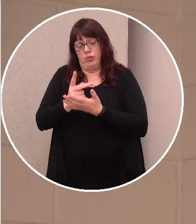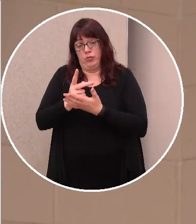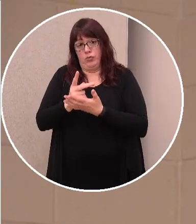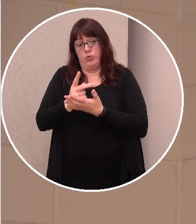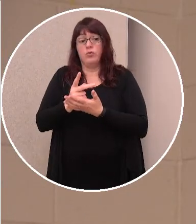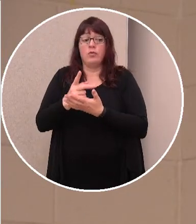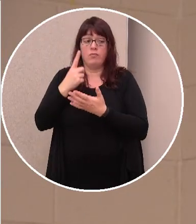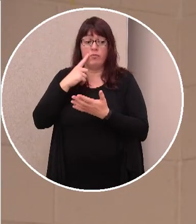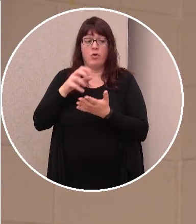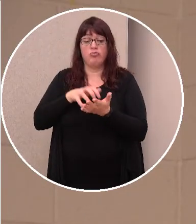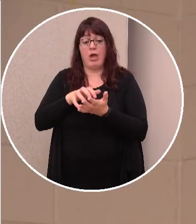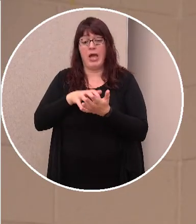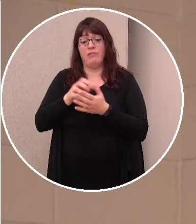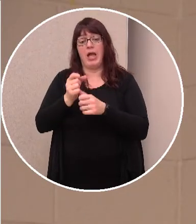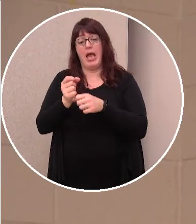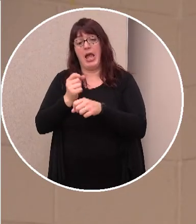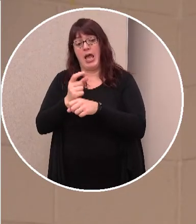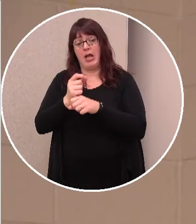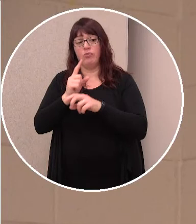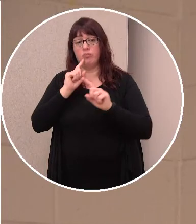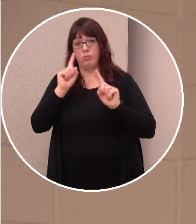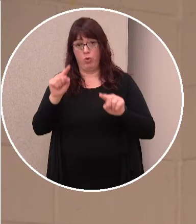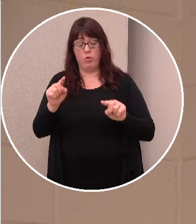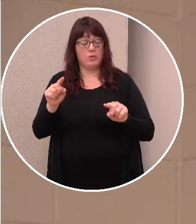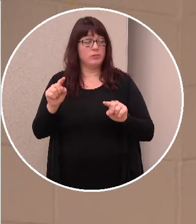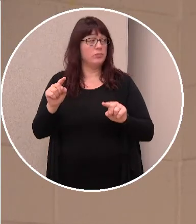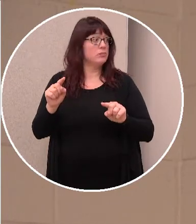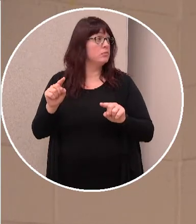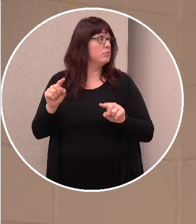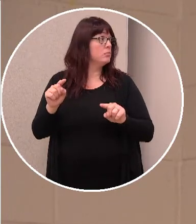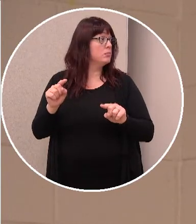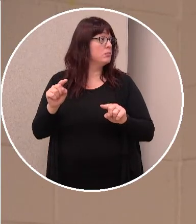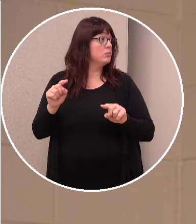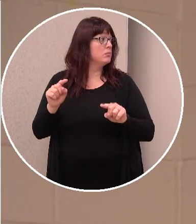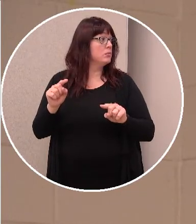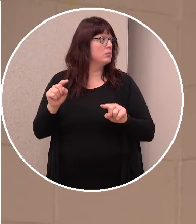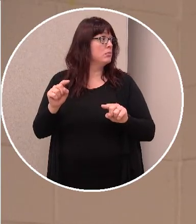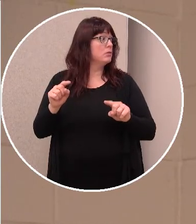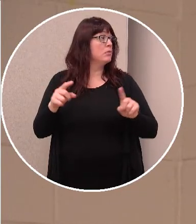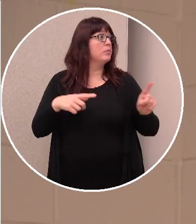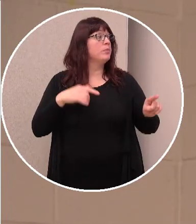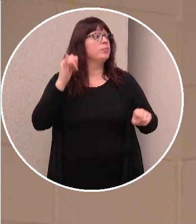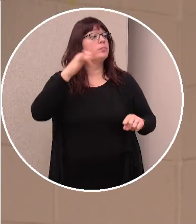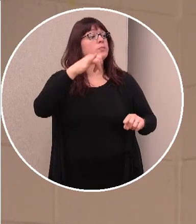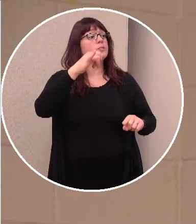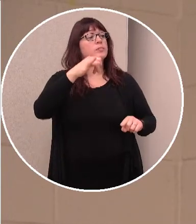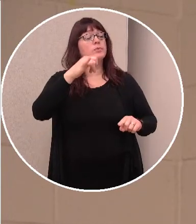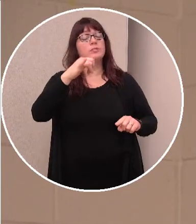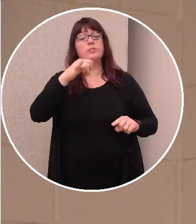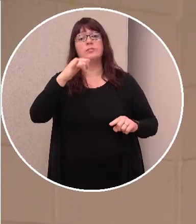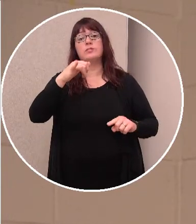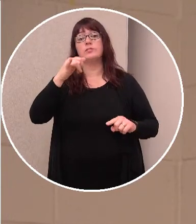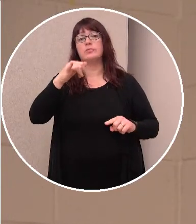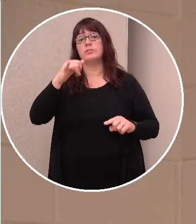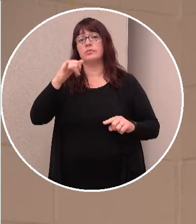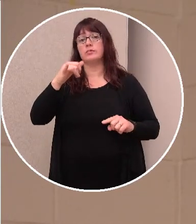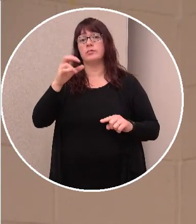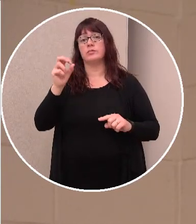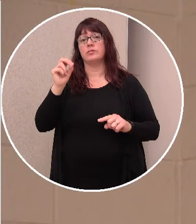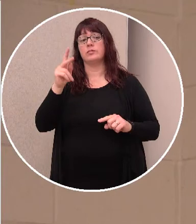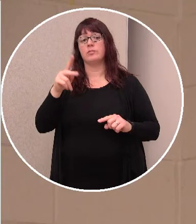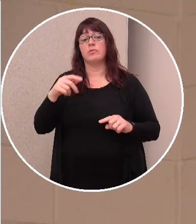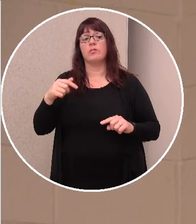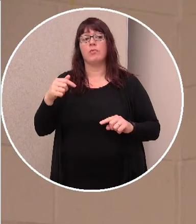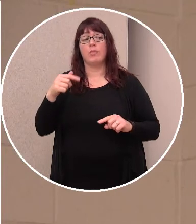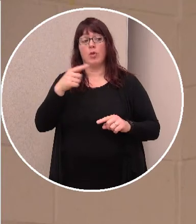the draft annual report. Okay, so we've obviously had this